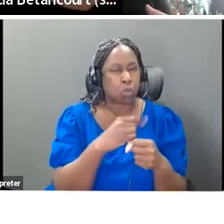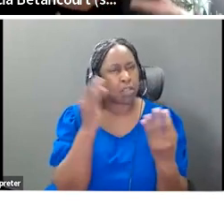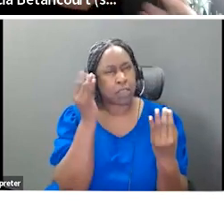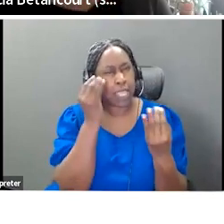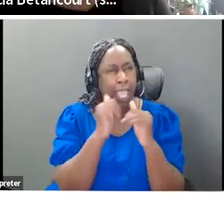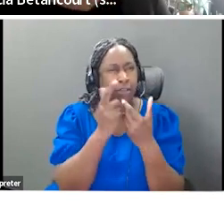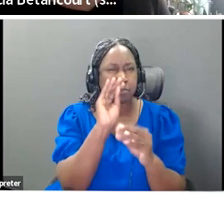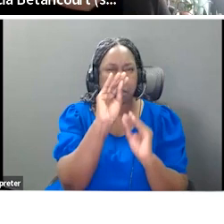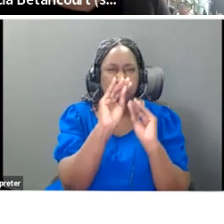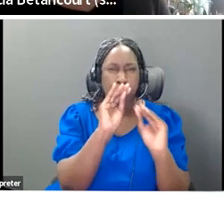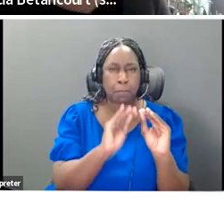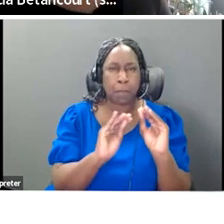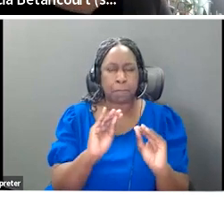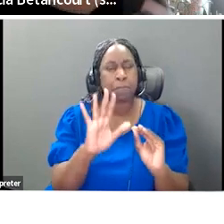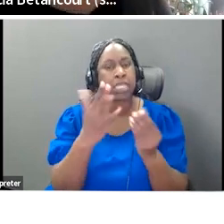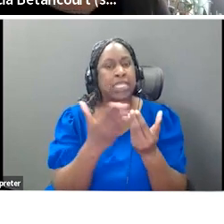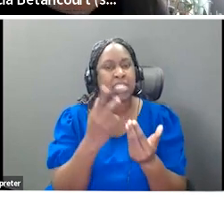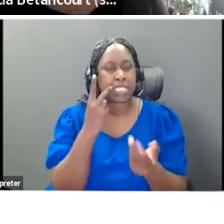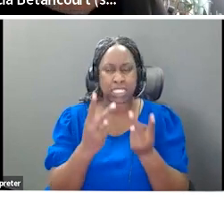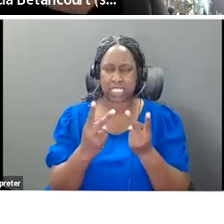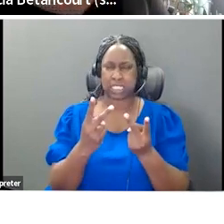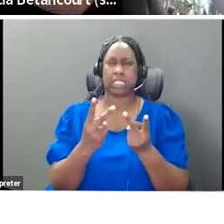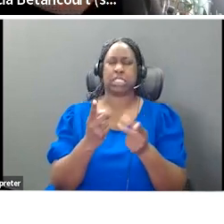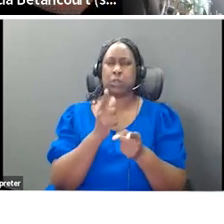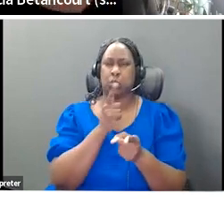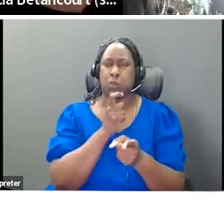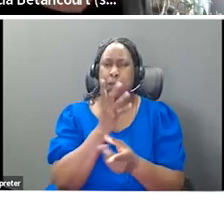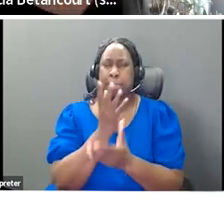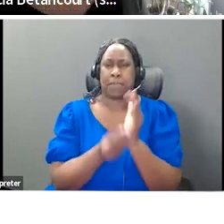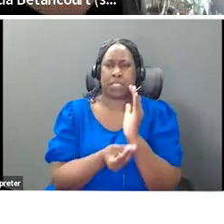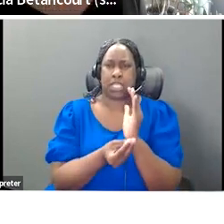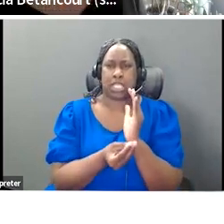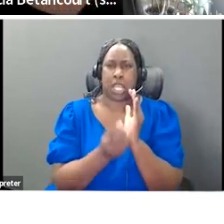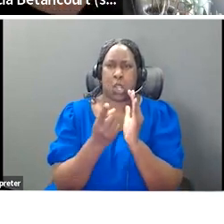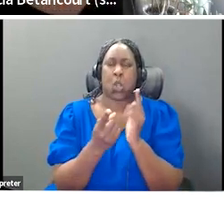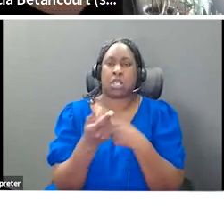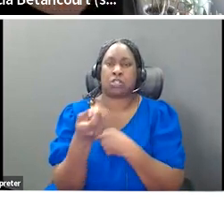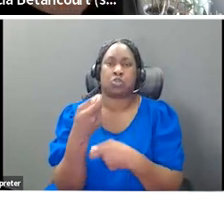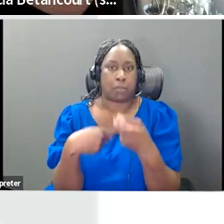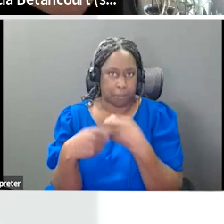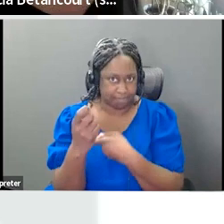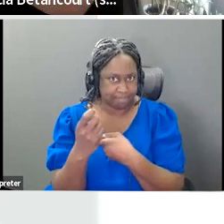images, it makes it very easy to see who's missing and who we could maybe swap out.